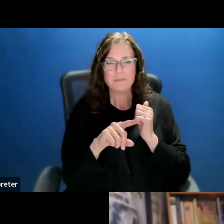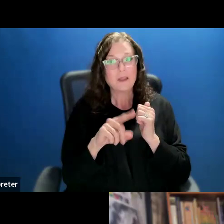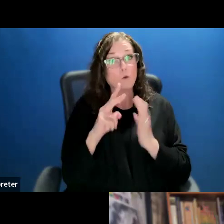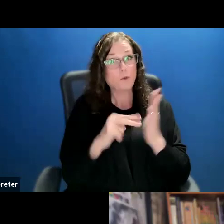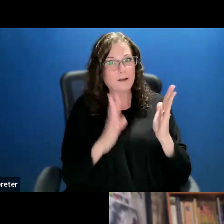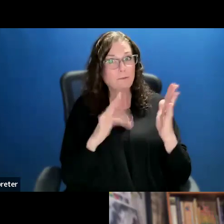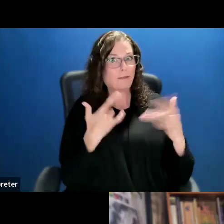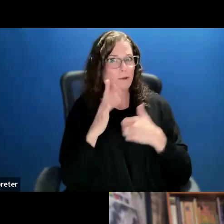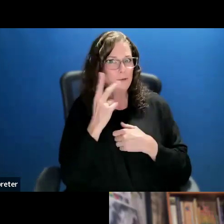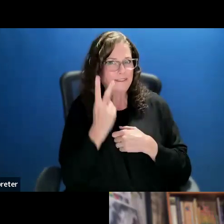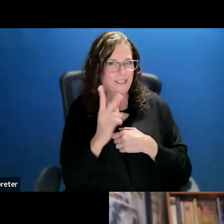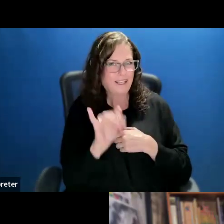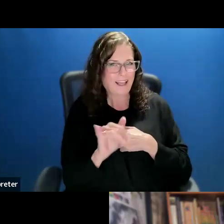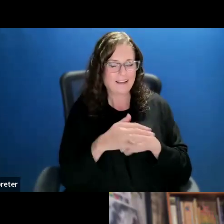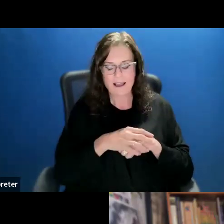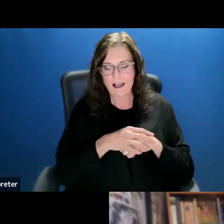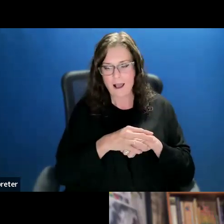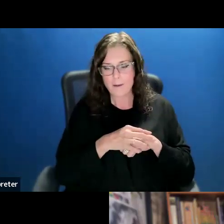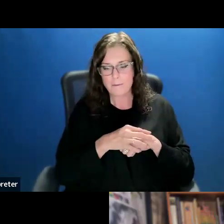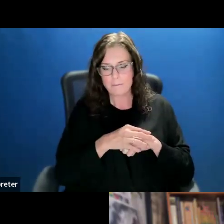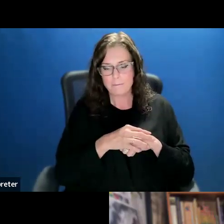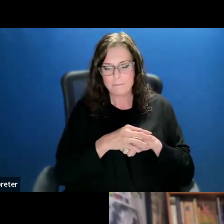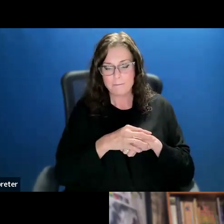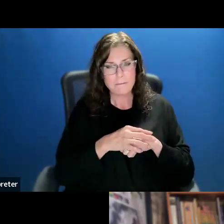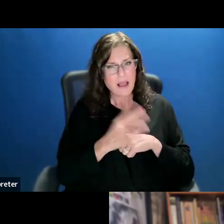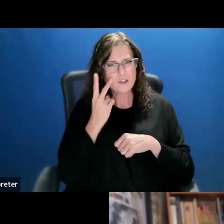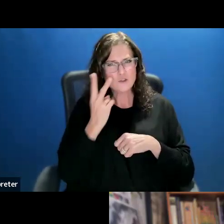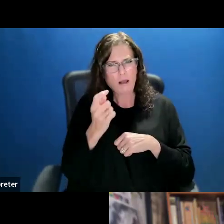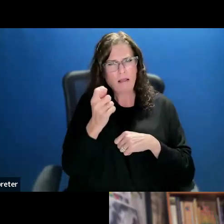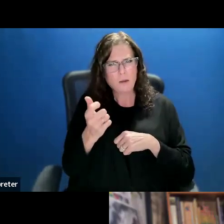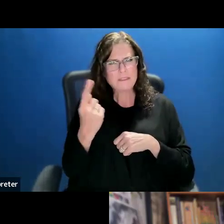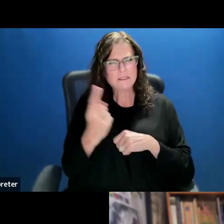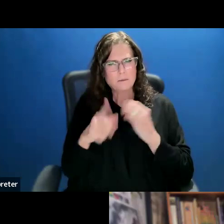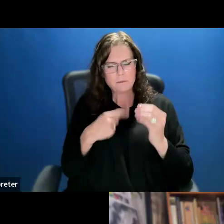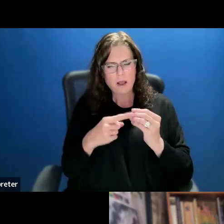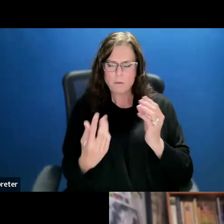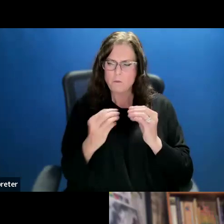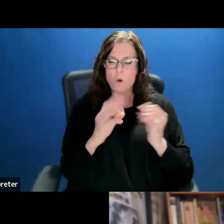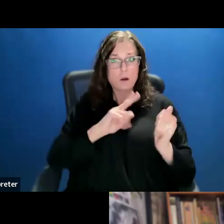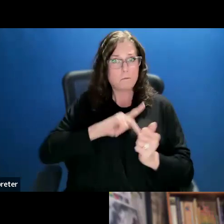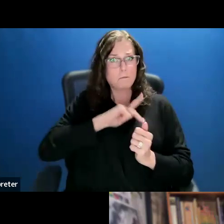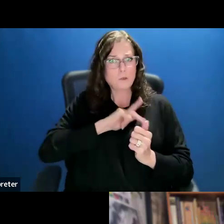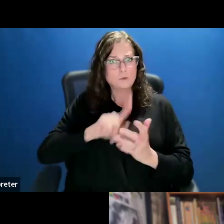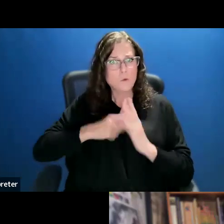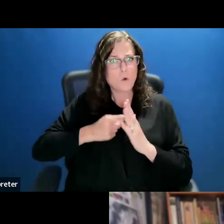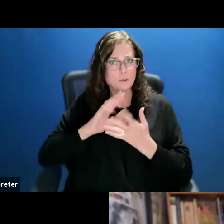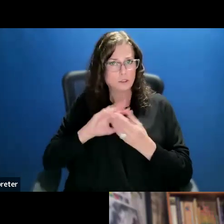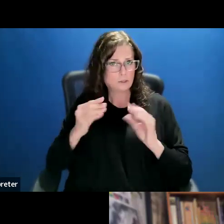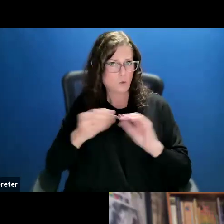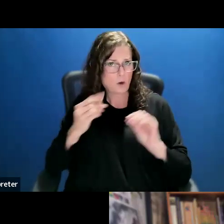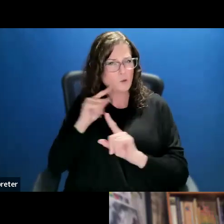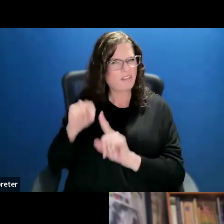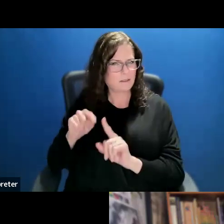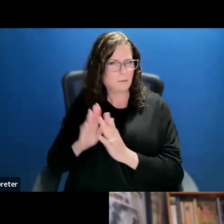be ecstatic to see. But I did see a little something about like a more personal origin story to